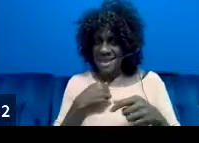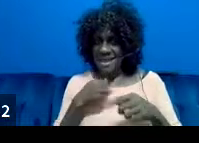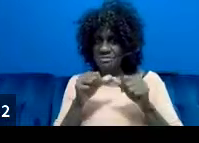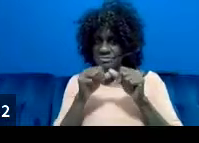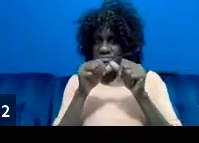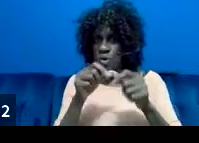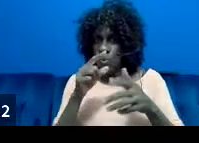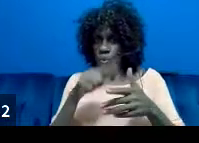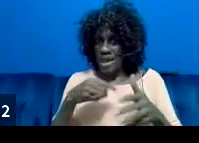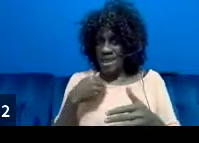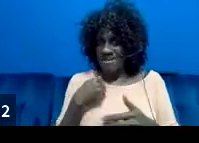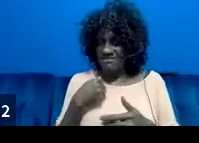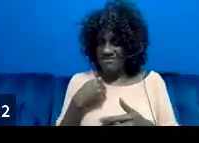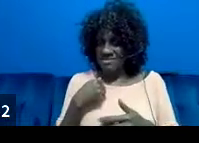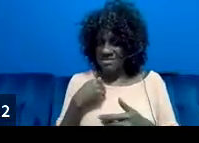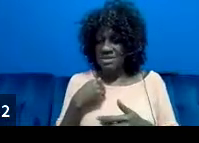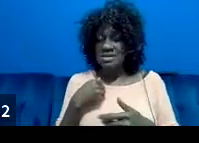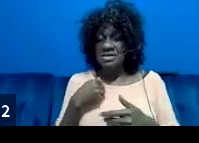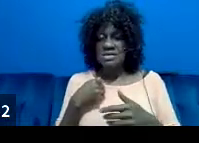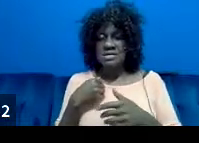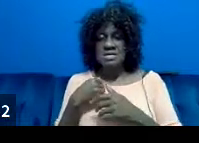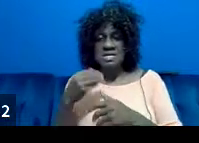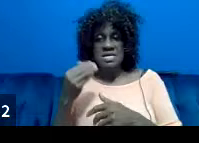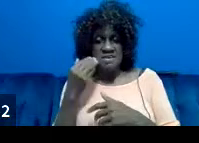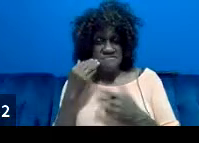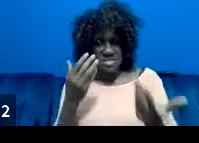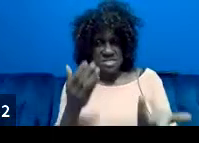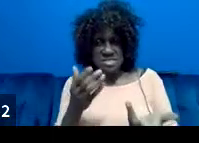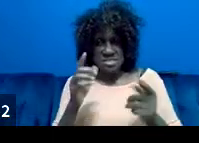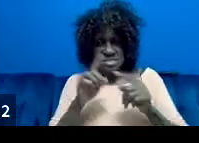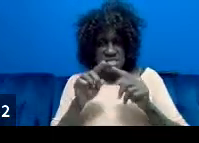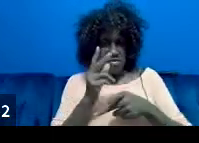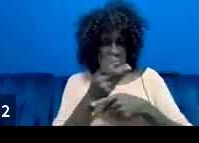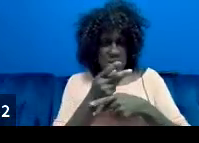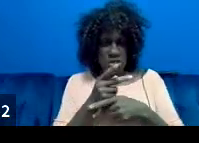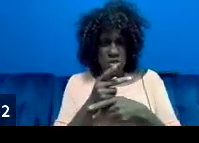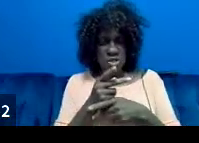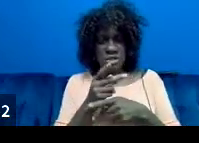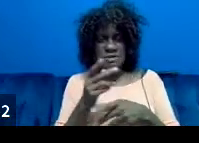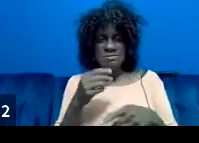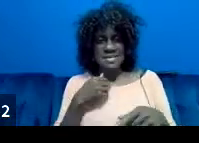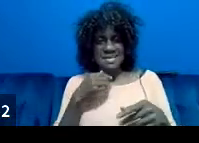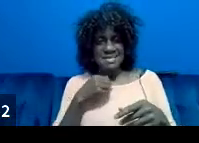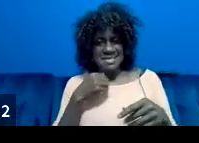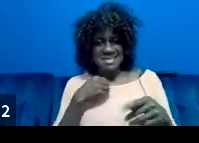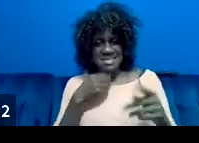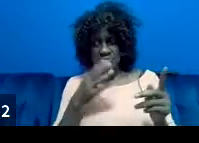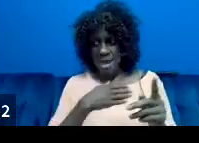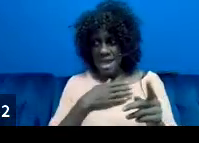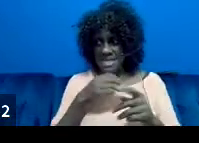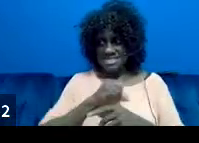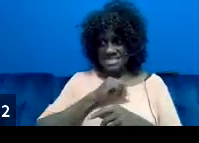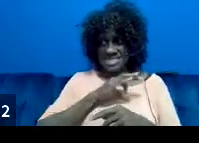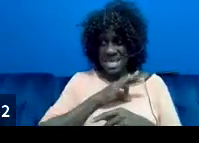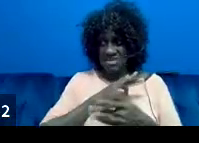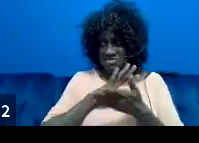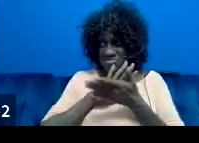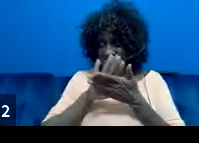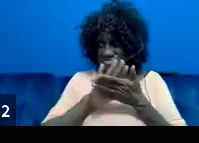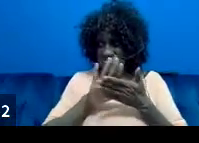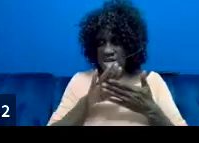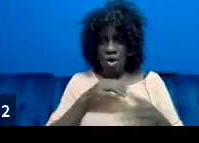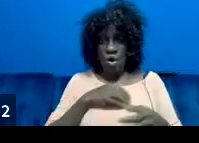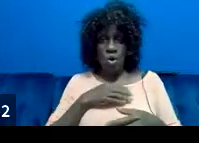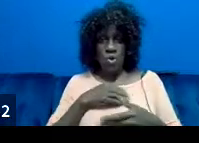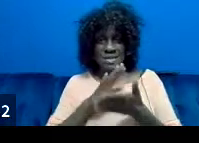got? If it's going to be a loose fill product, is my maintenance staff, or is my